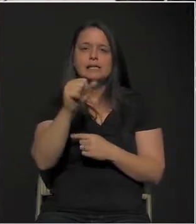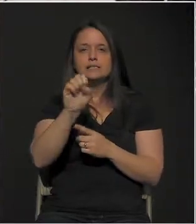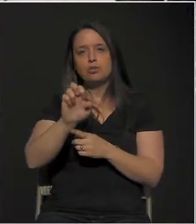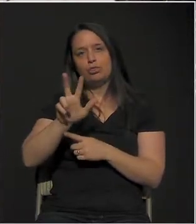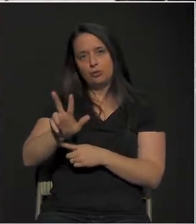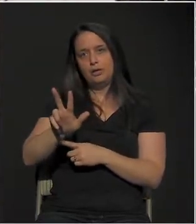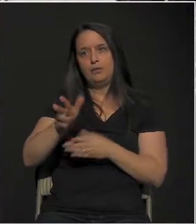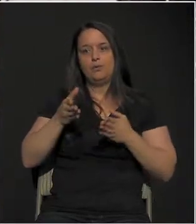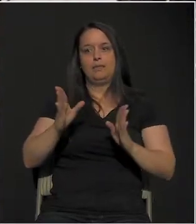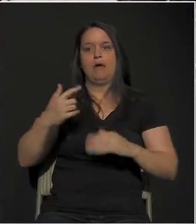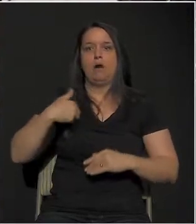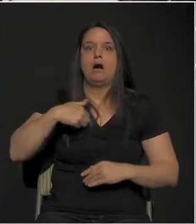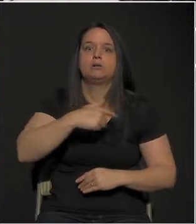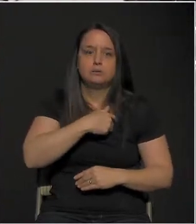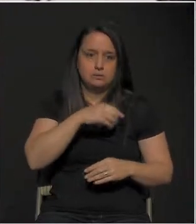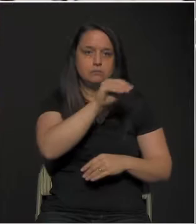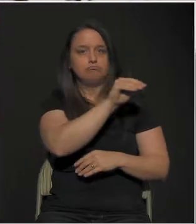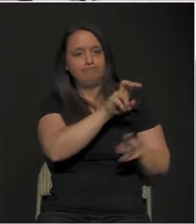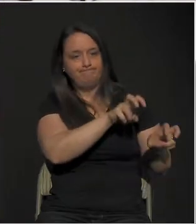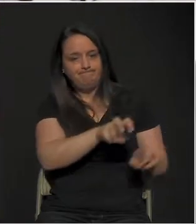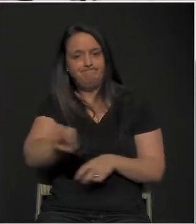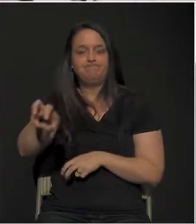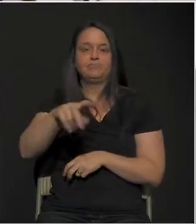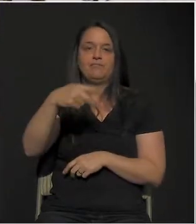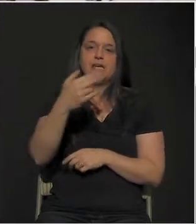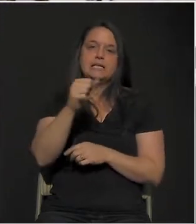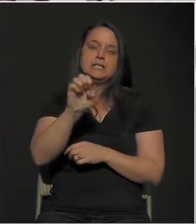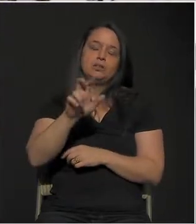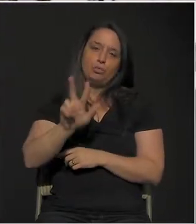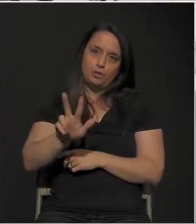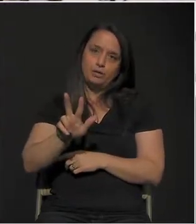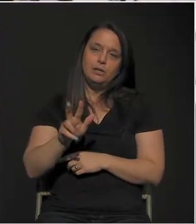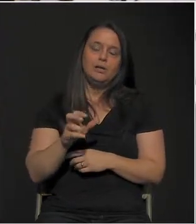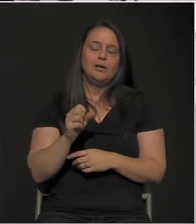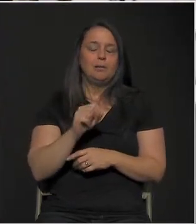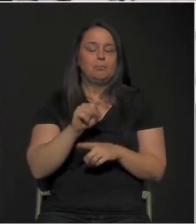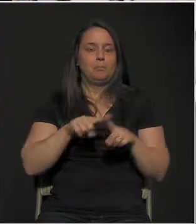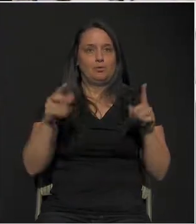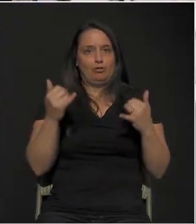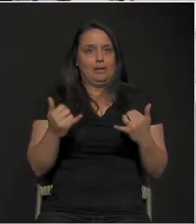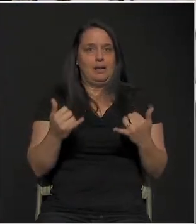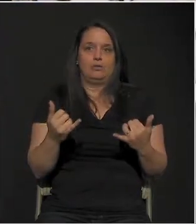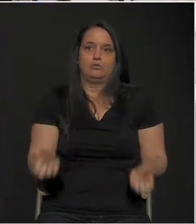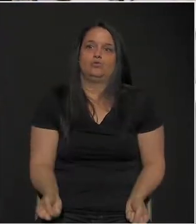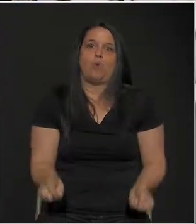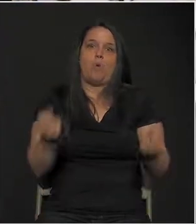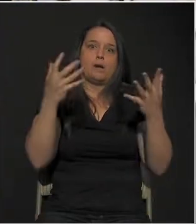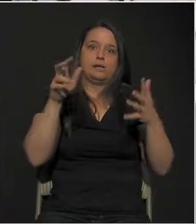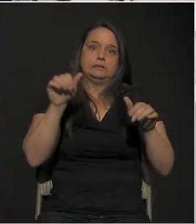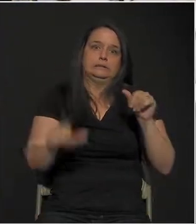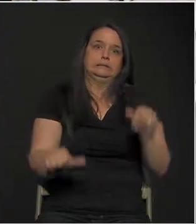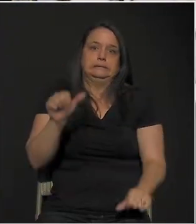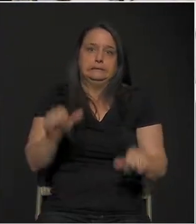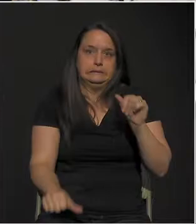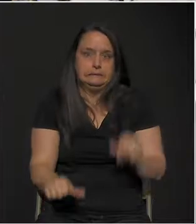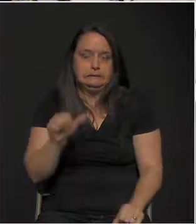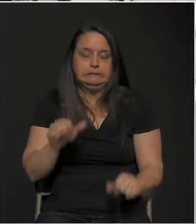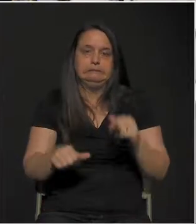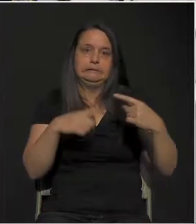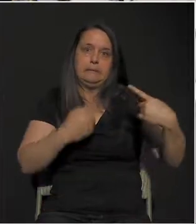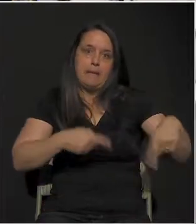three. So it's just, there's so much uncertainty, and there's so much, debate and conflict out there